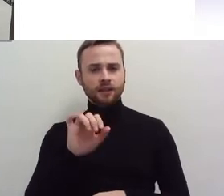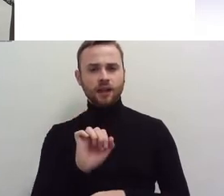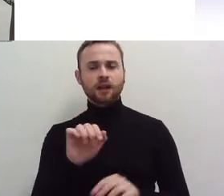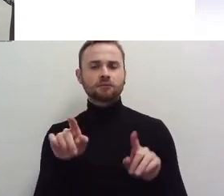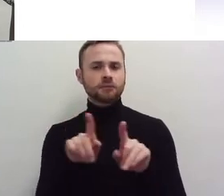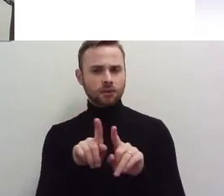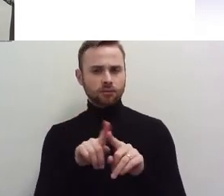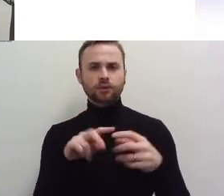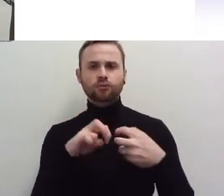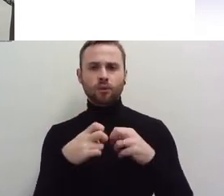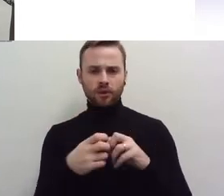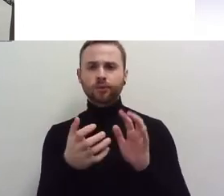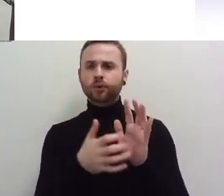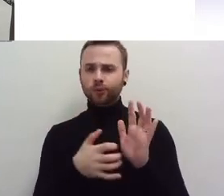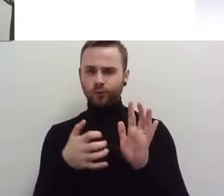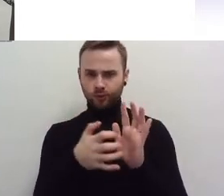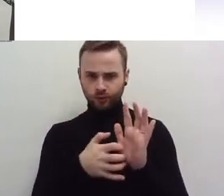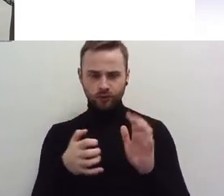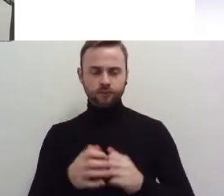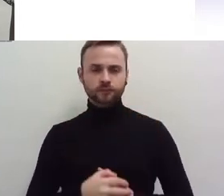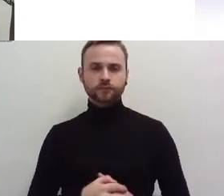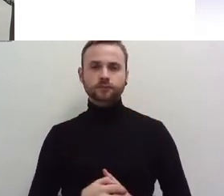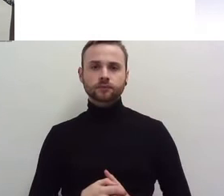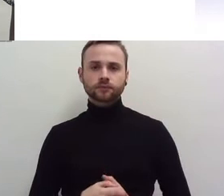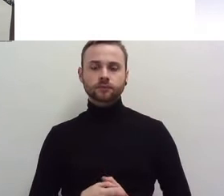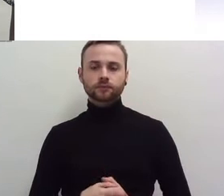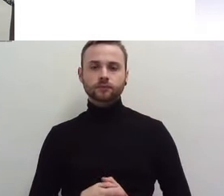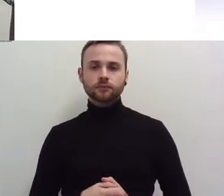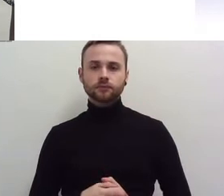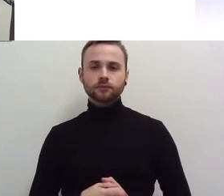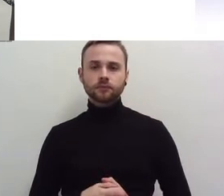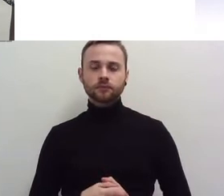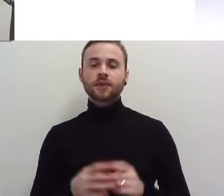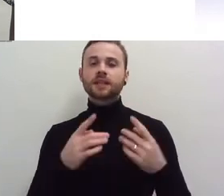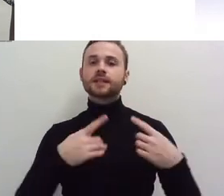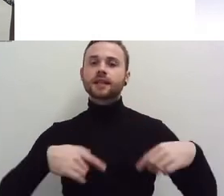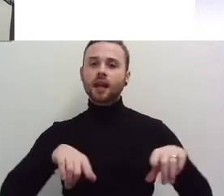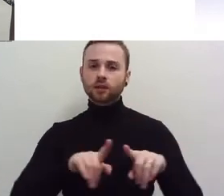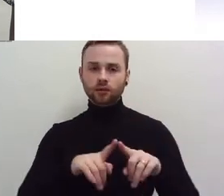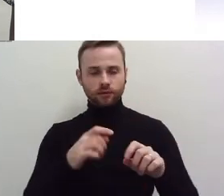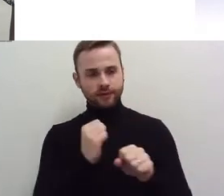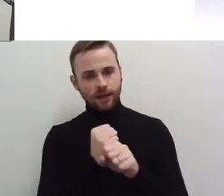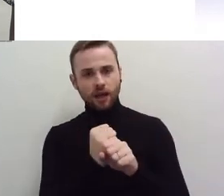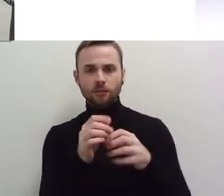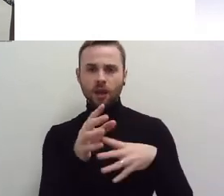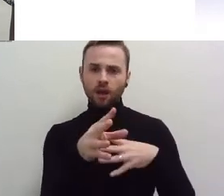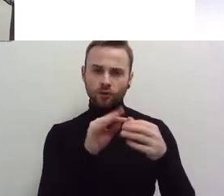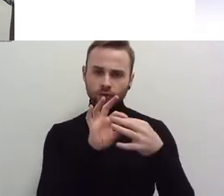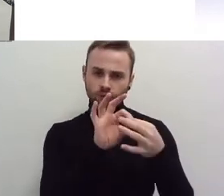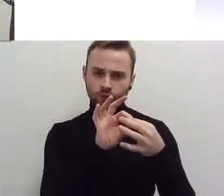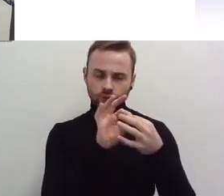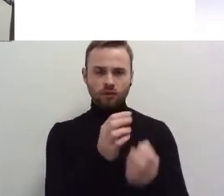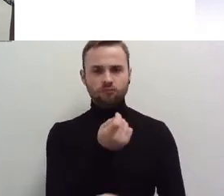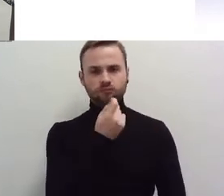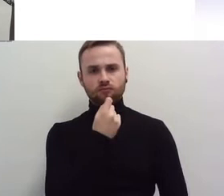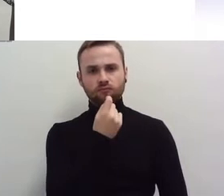a difficult place. And there are also weaknesses in cross-sectoral collaboration. So how our different systems are